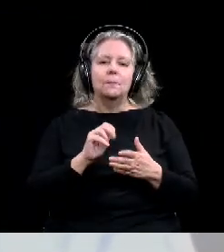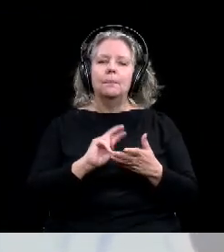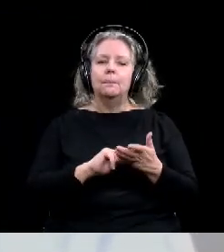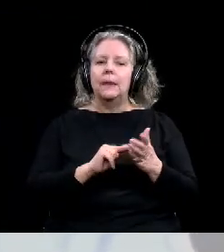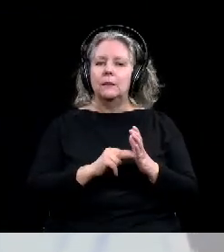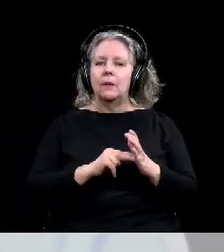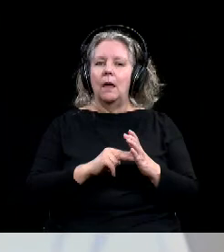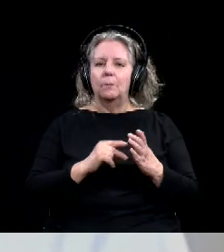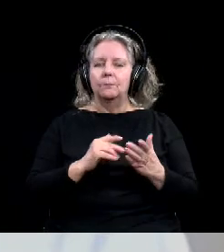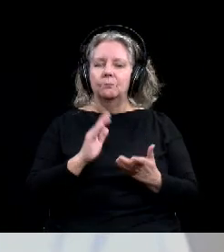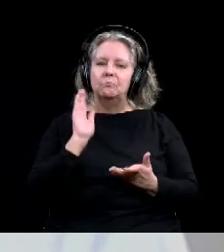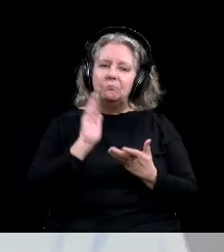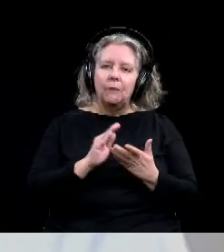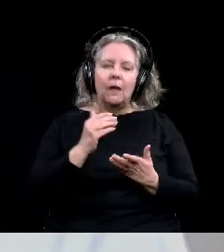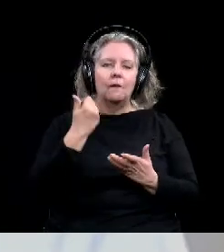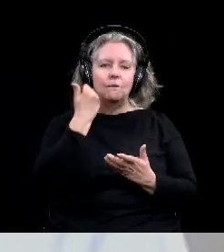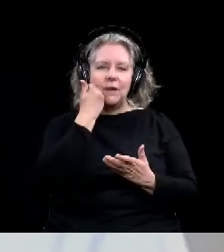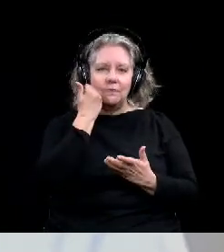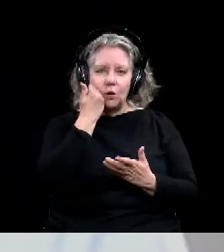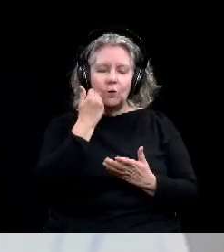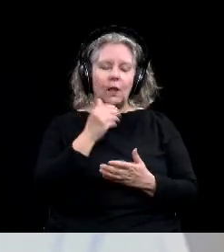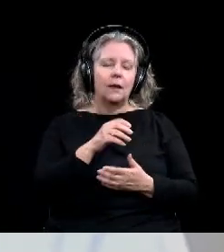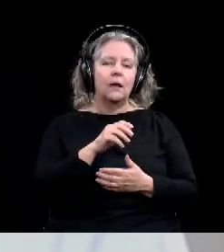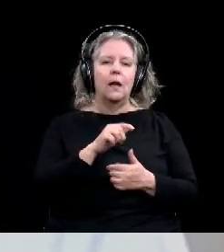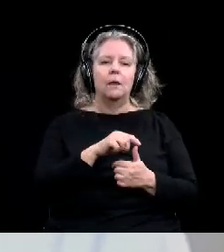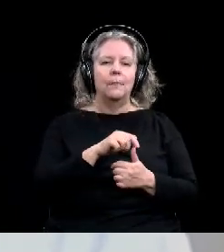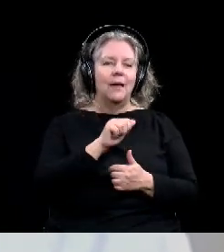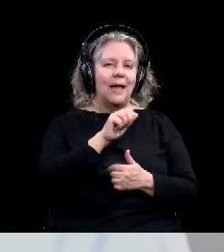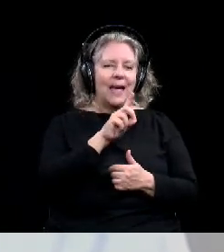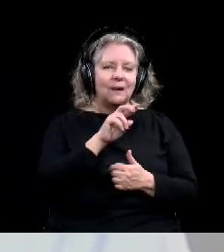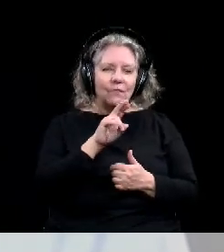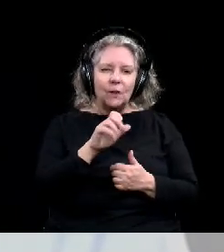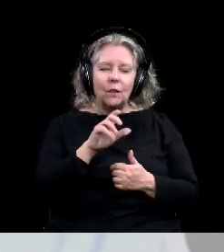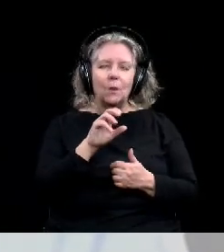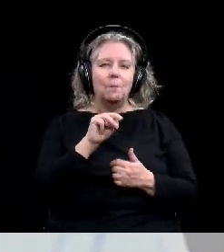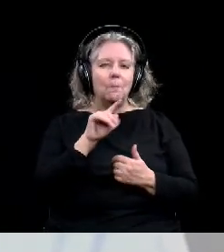it's Advil, Motrin, and these medicines to use,